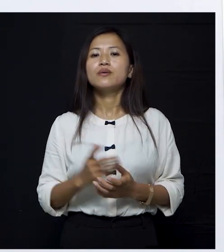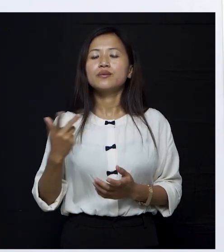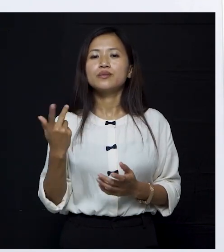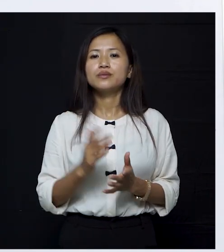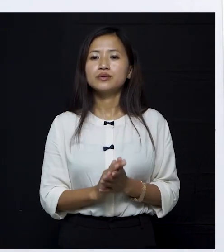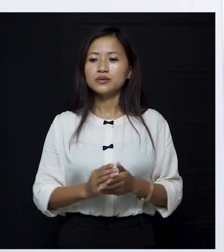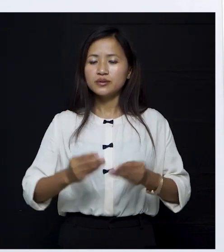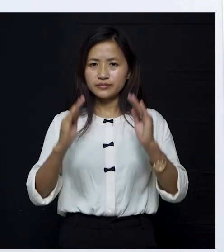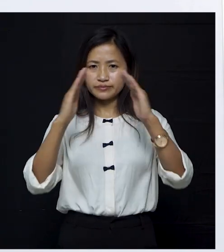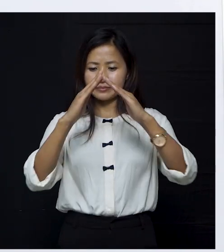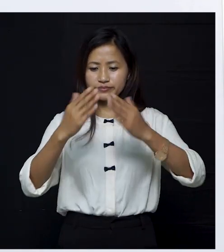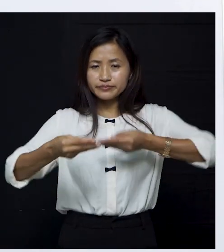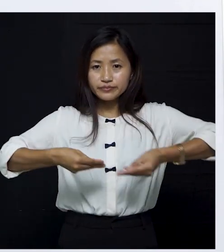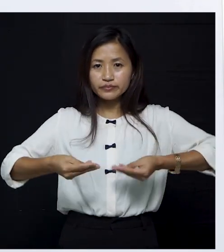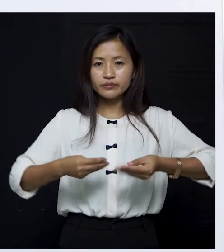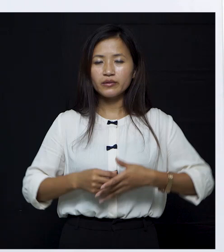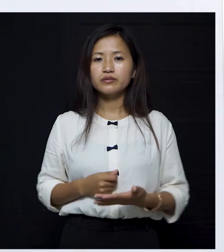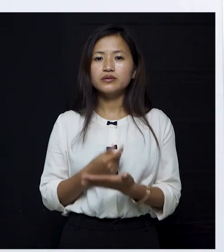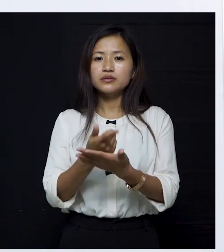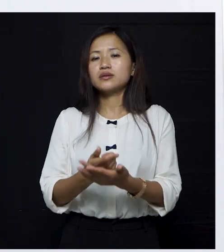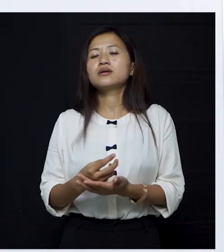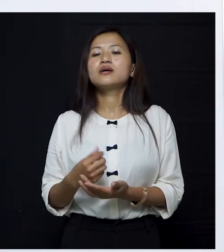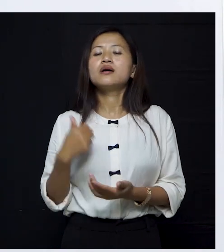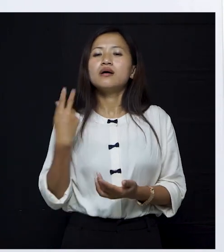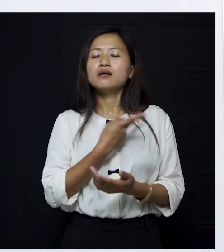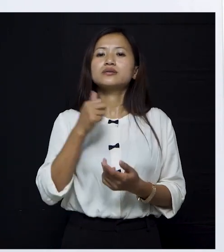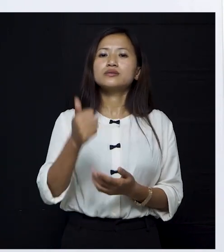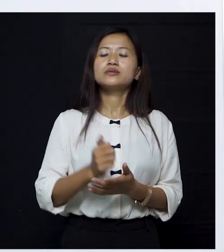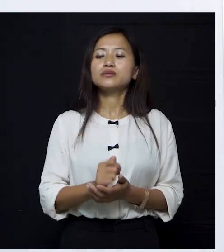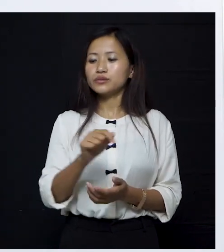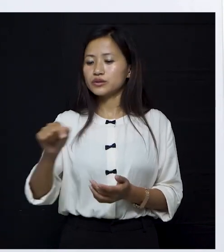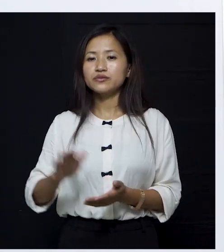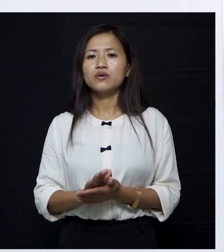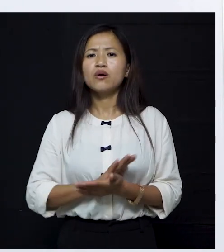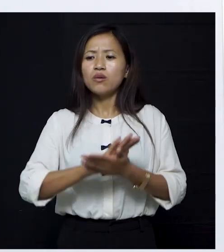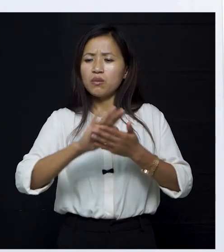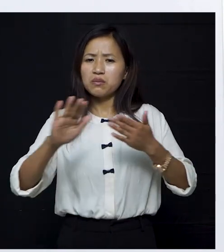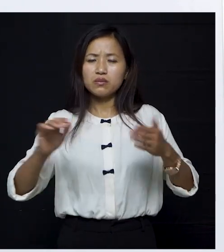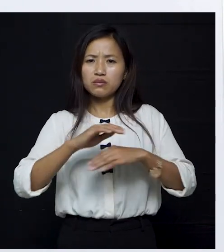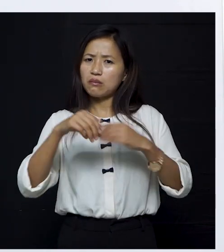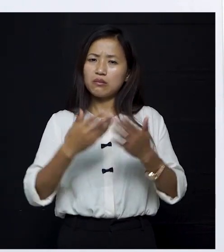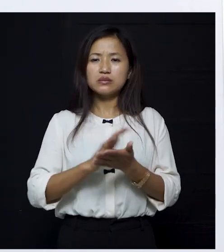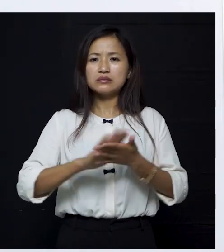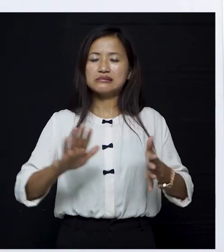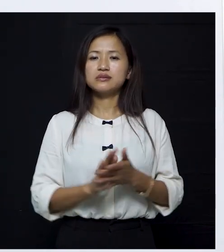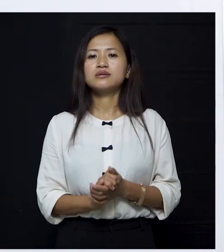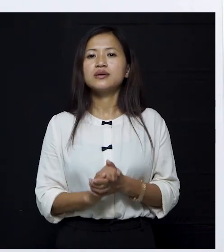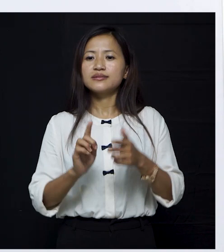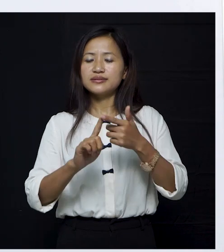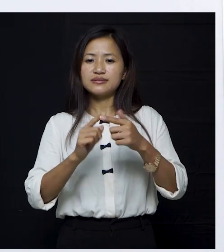the shopkeepers, okay, they sell us goods which have already expired. Because if you look at